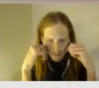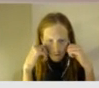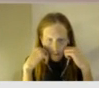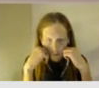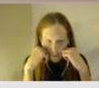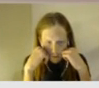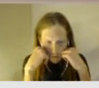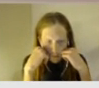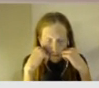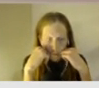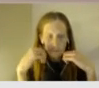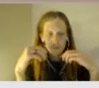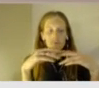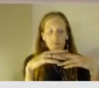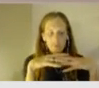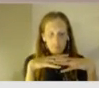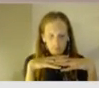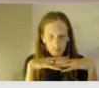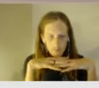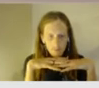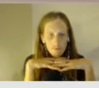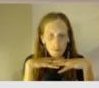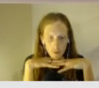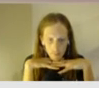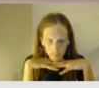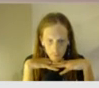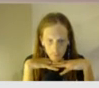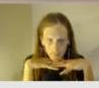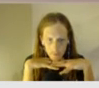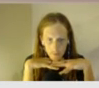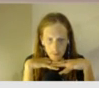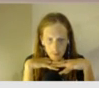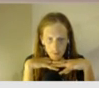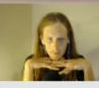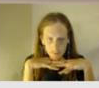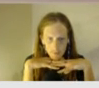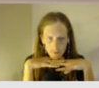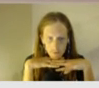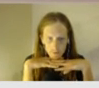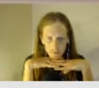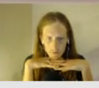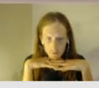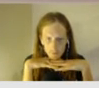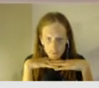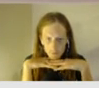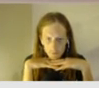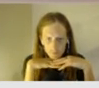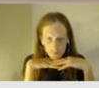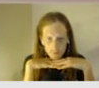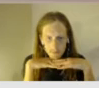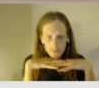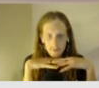my approach, again, having a small camera that I'm really comfortable with, and I'll be really geeky and admit that I sit there and